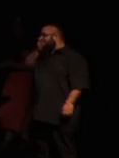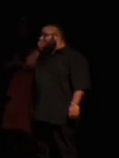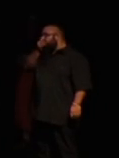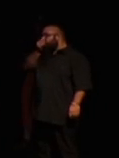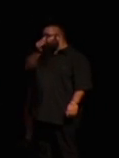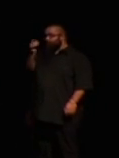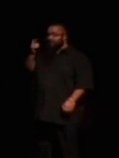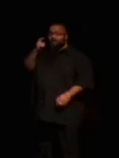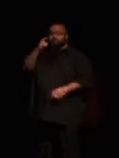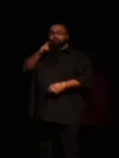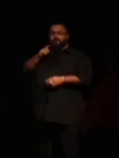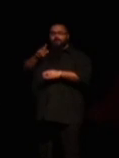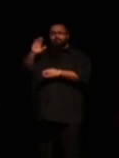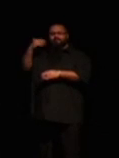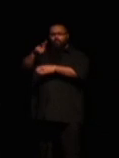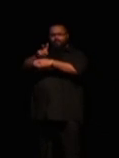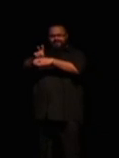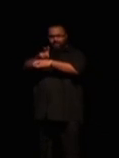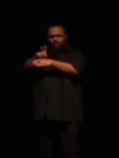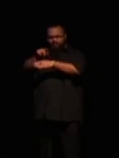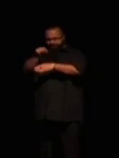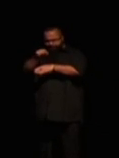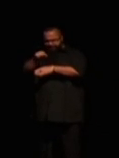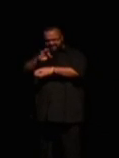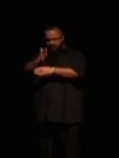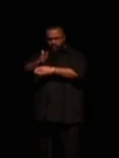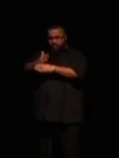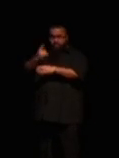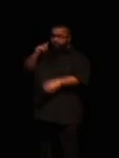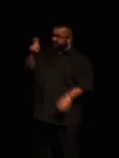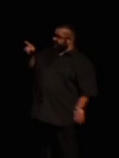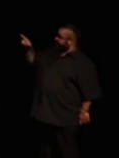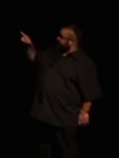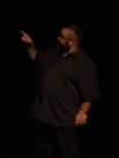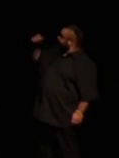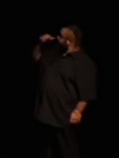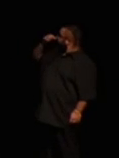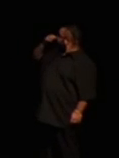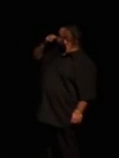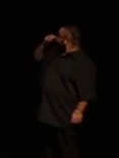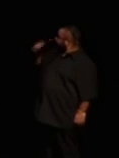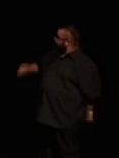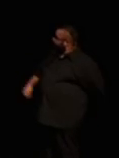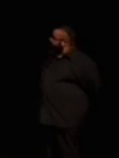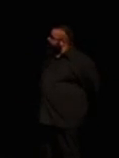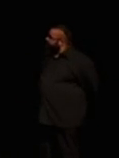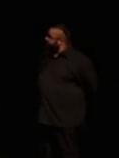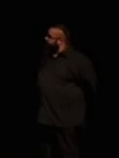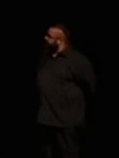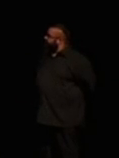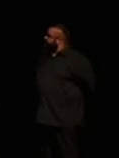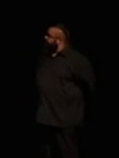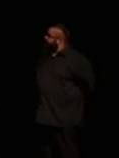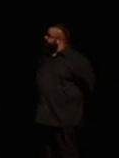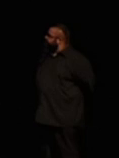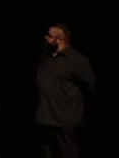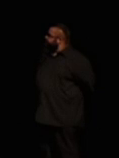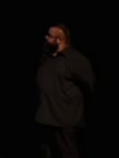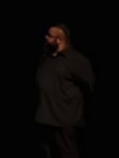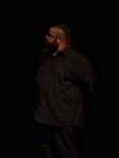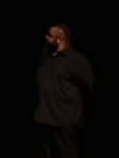Okay, we're just going to try and play the video segment from the talk that was in the first part. Yeah. So this is an extract from the play.